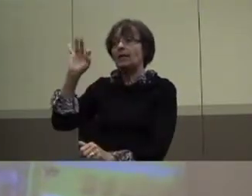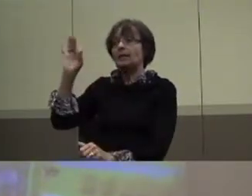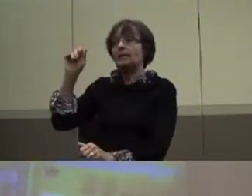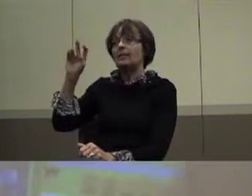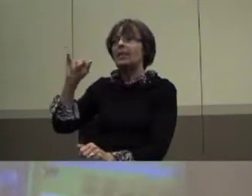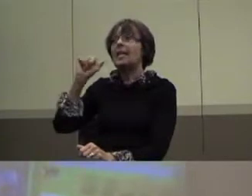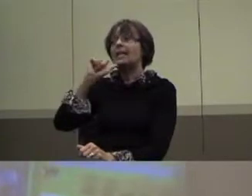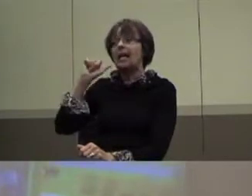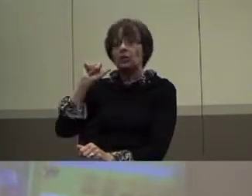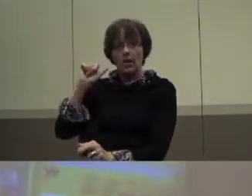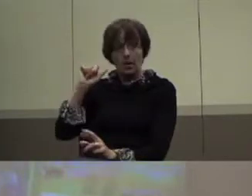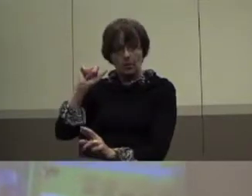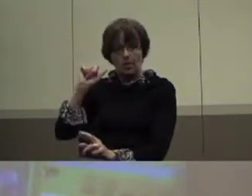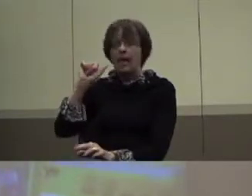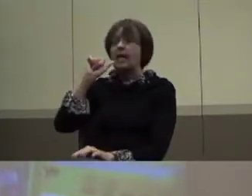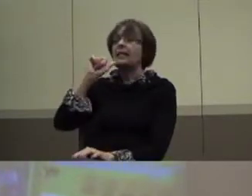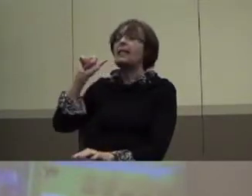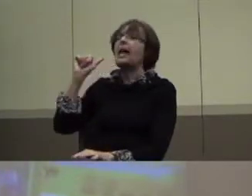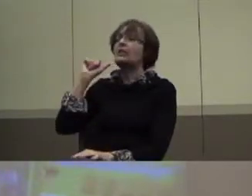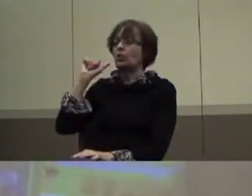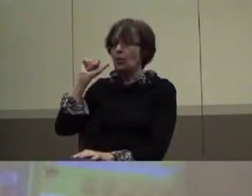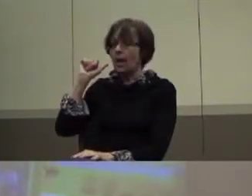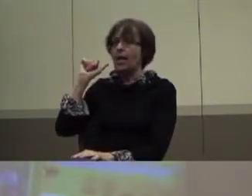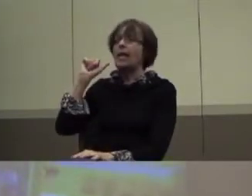What will tomorrow be?